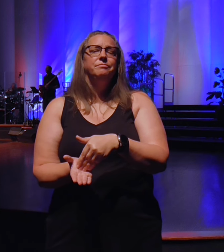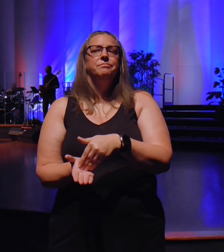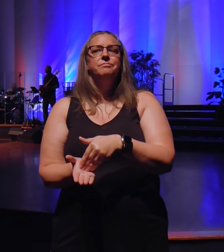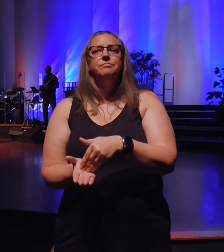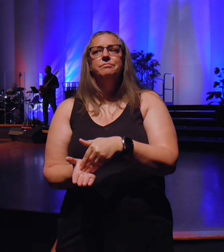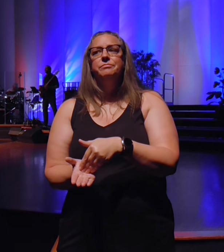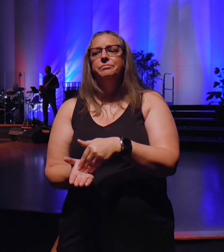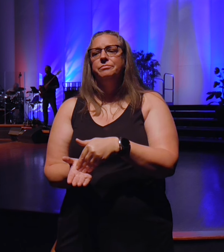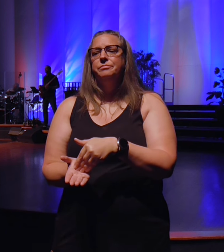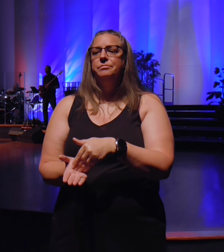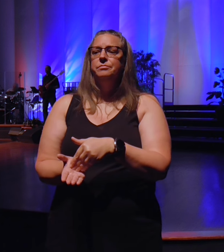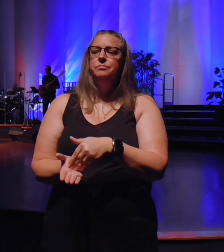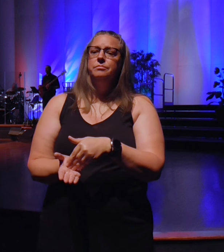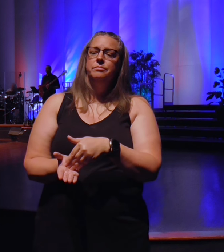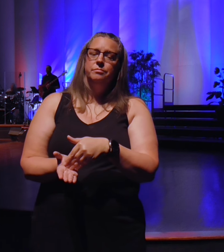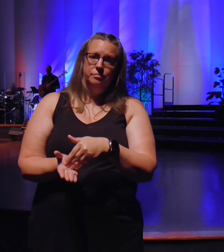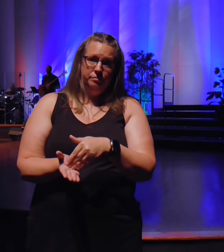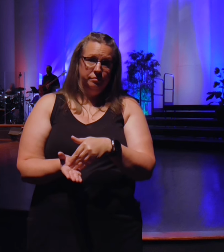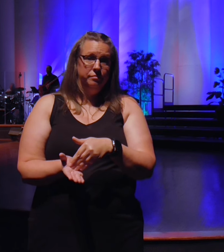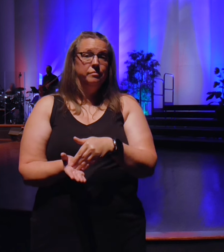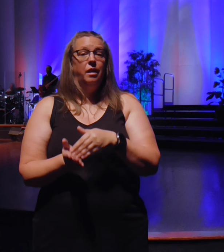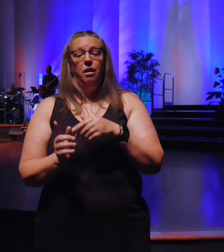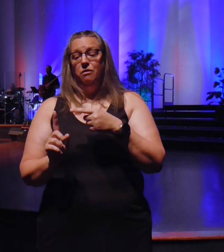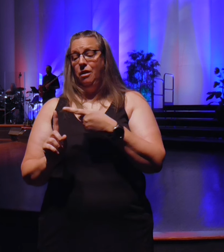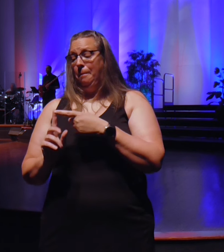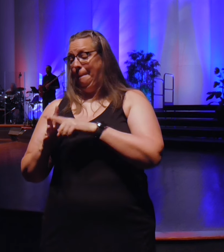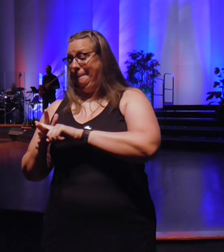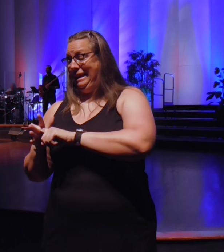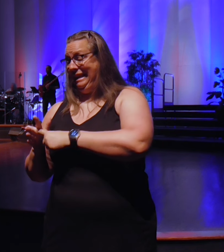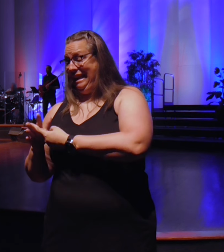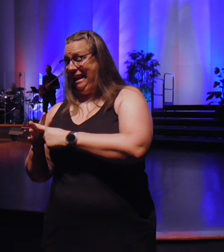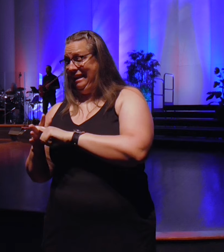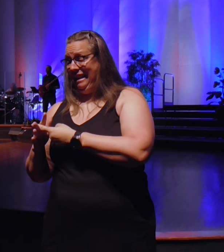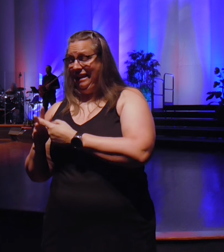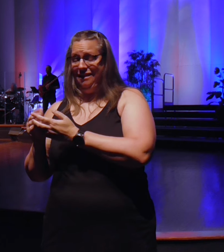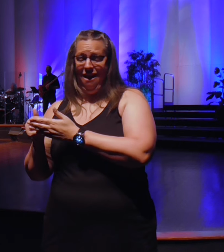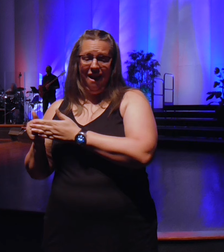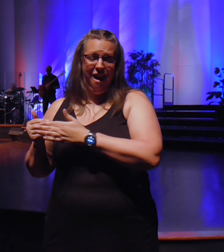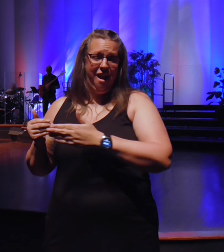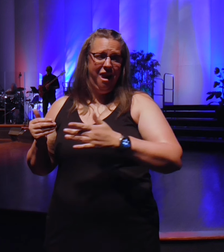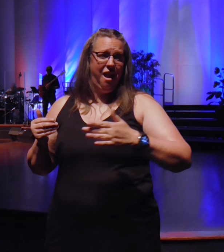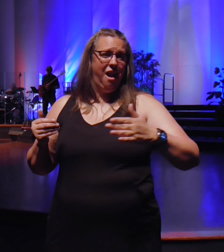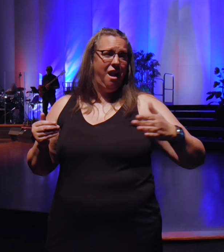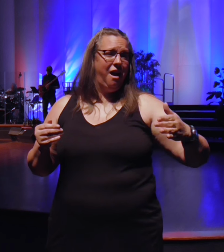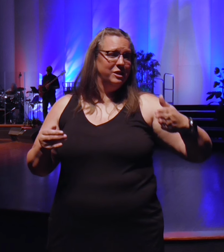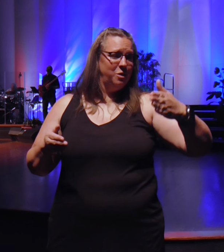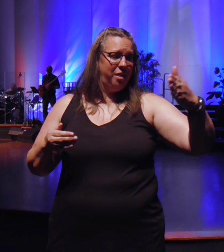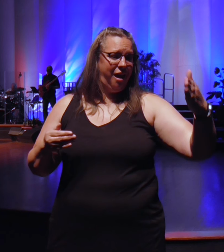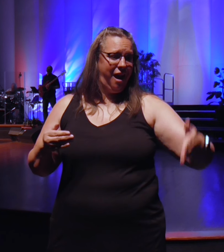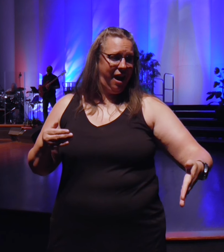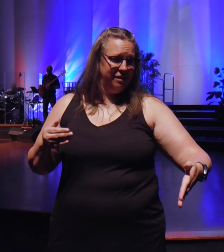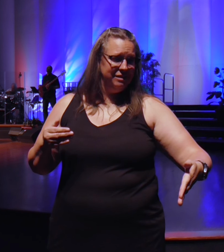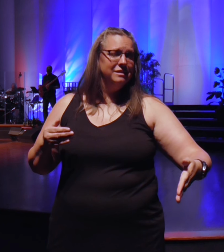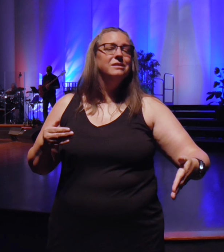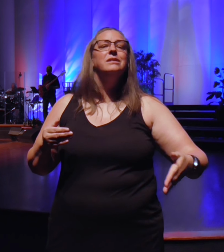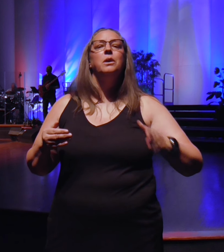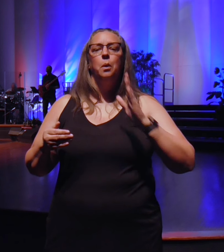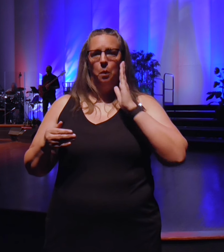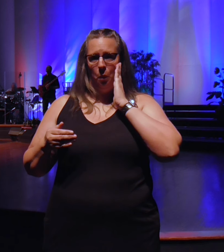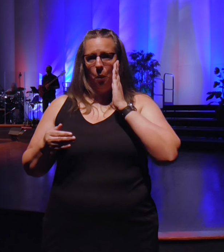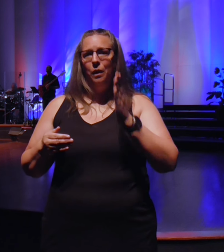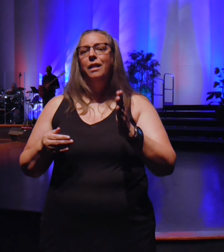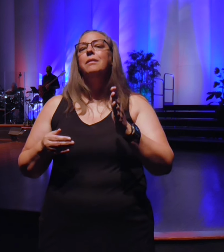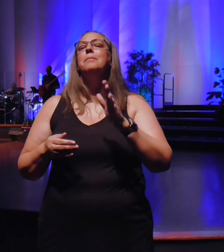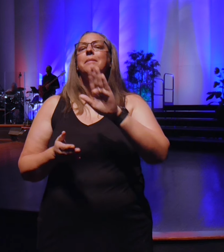all. From beginning to the end, it will always be,